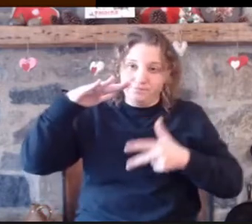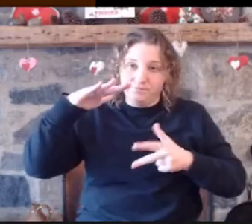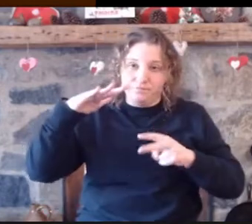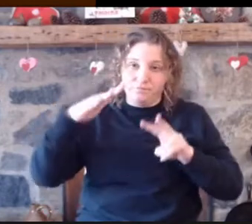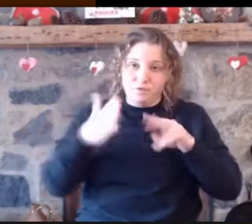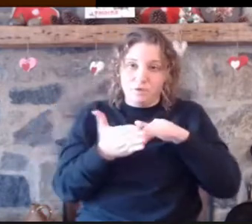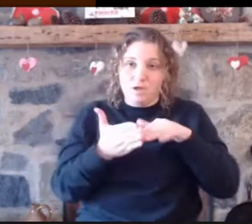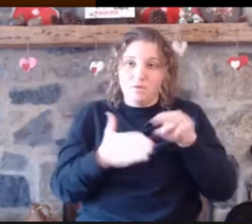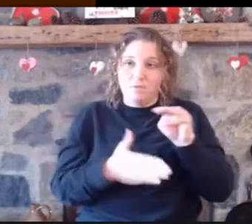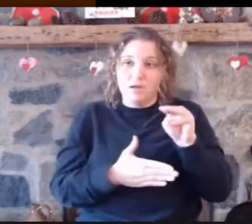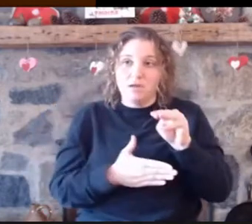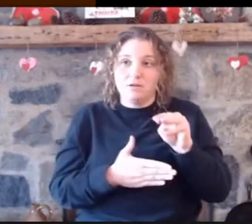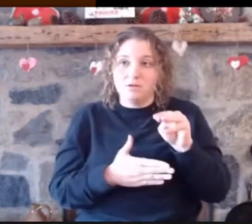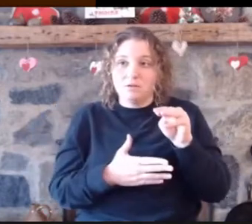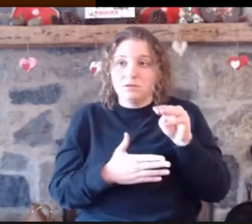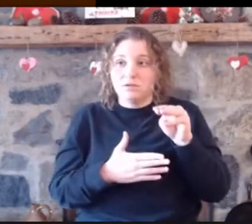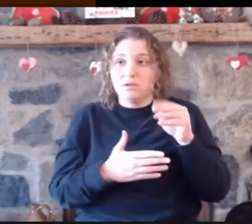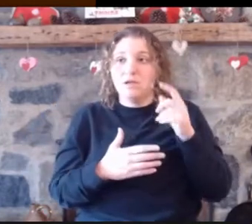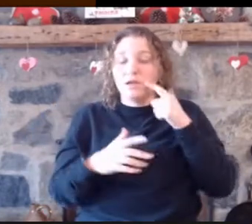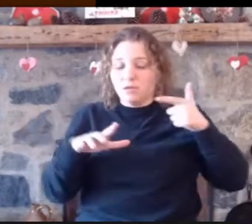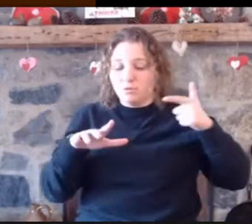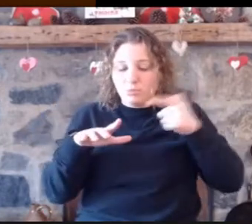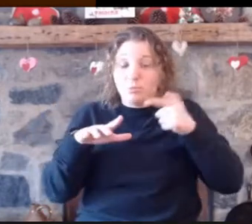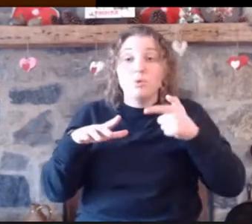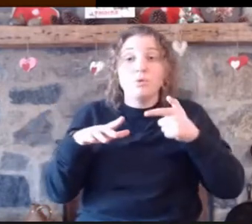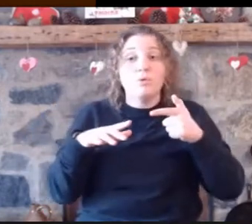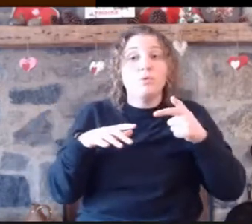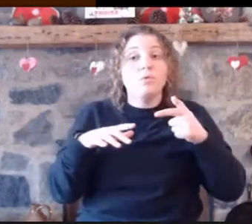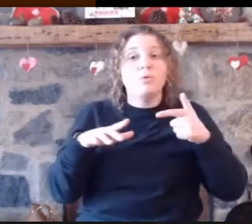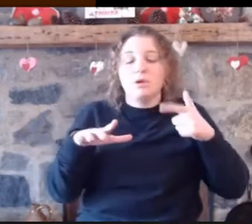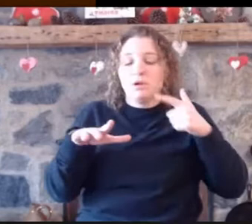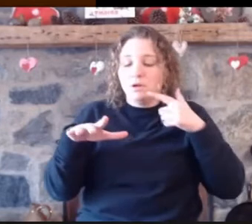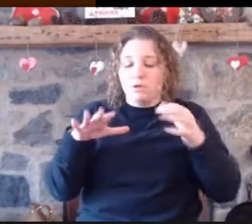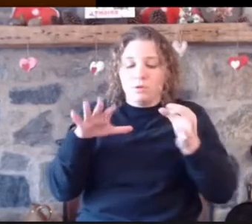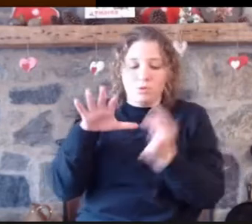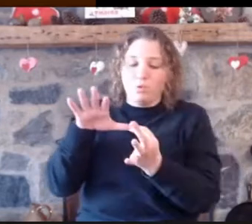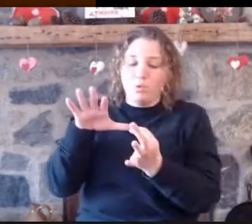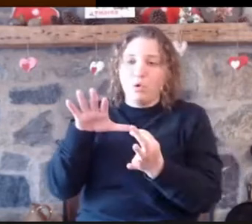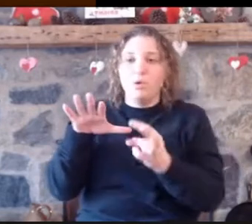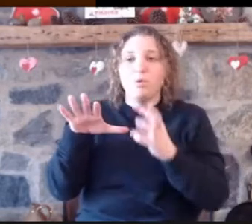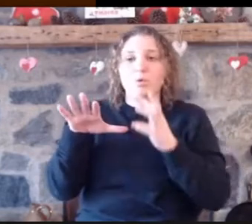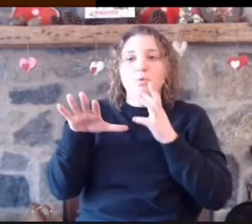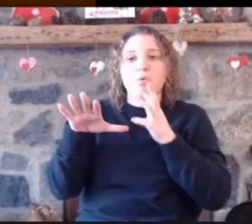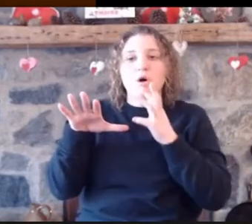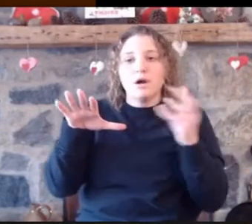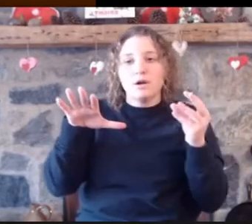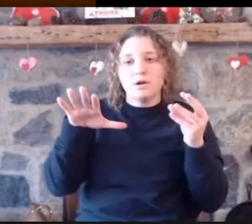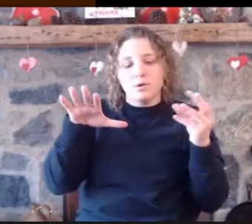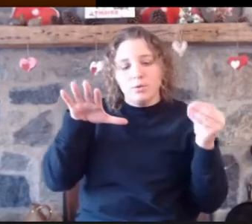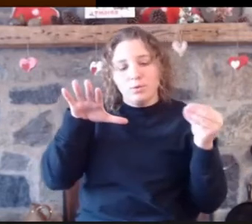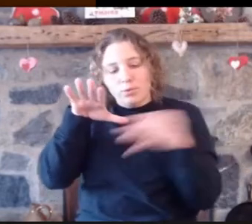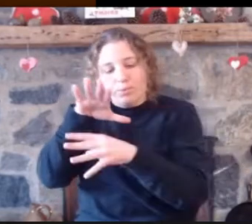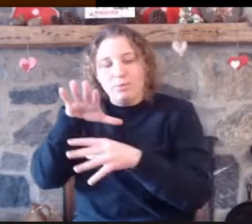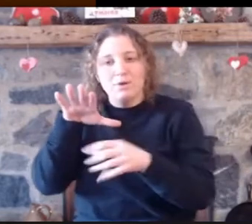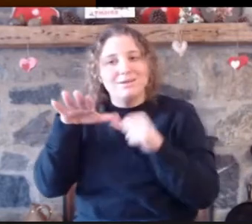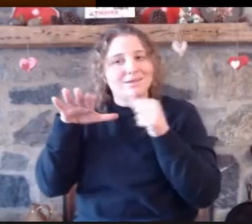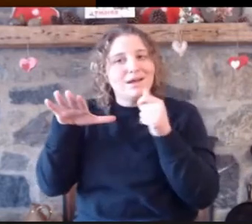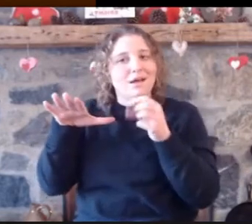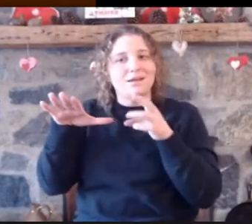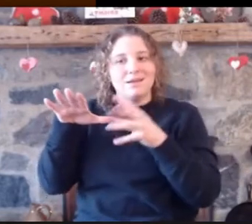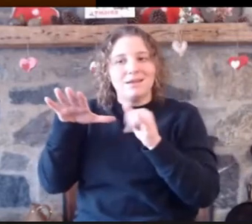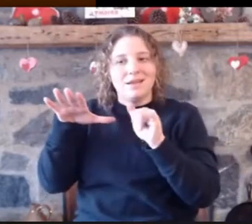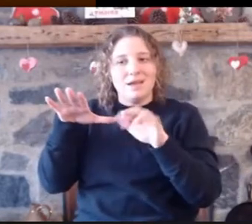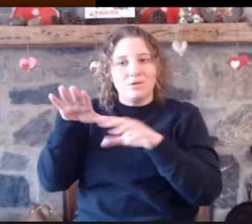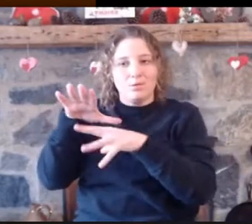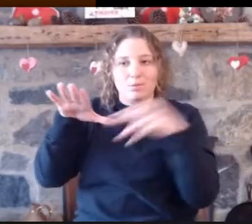plus, and you shoot it with a bullet, the water will rush in, the air will not rush out in a pressurized tank. Take a